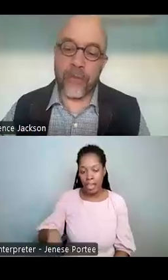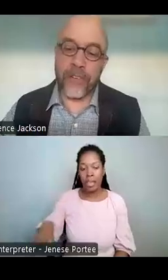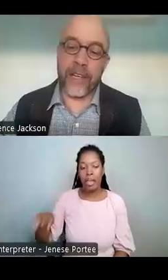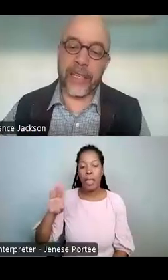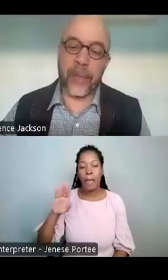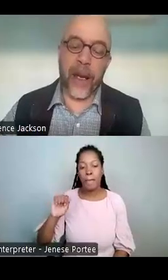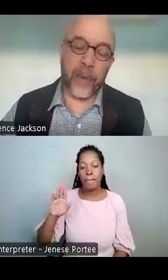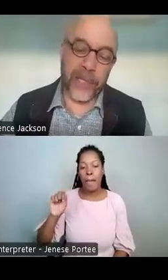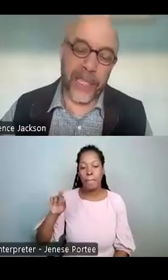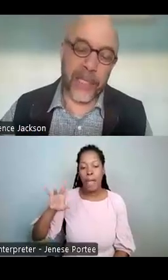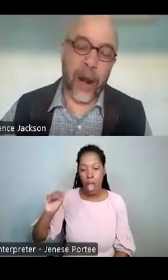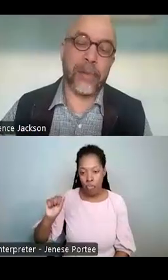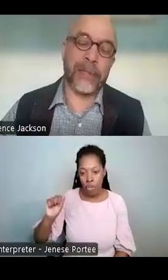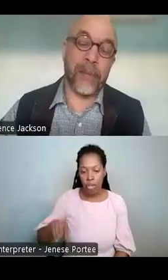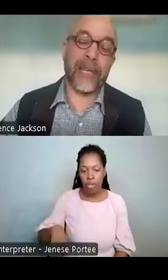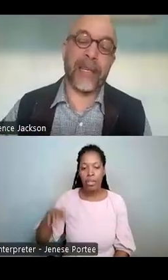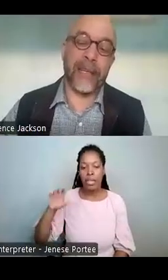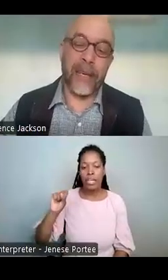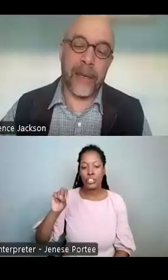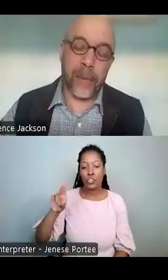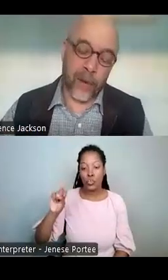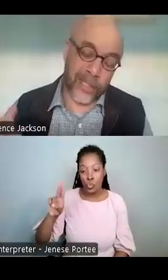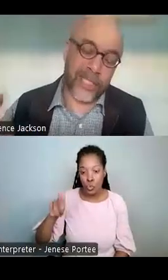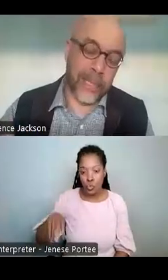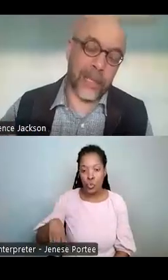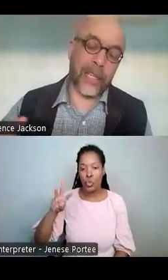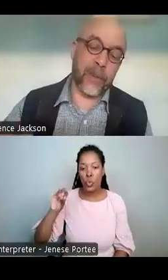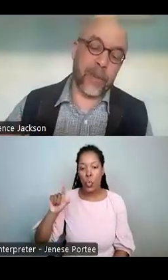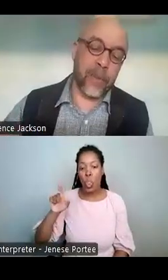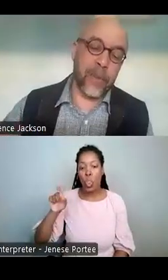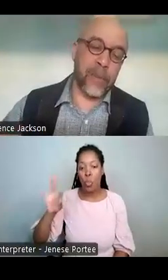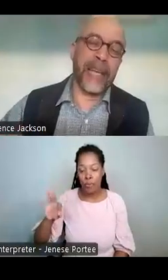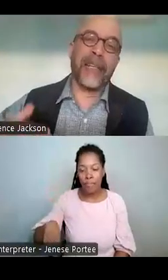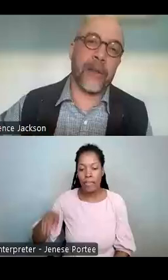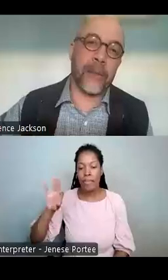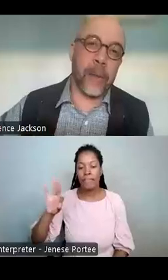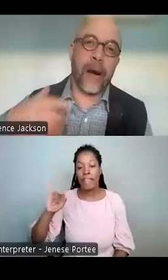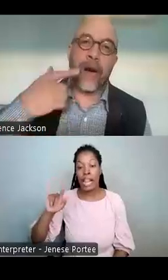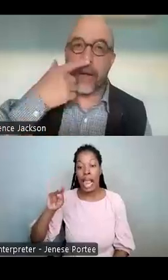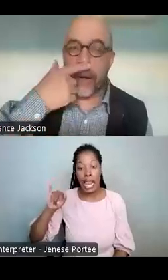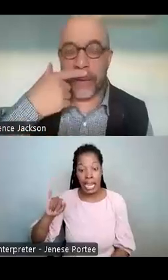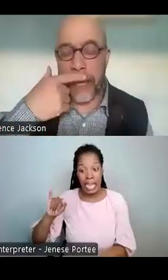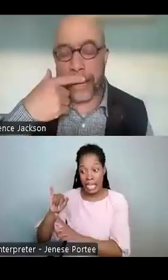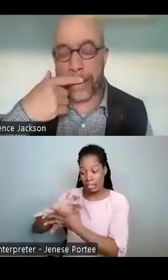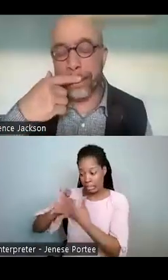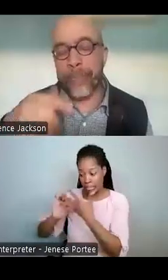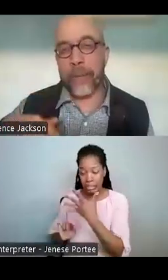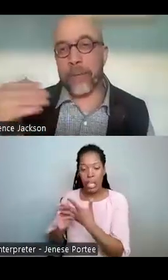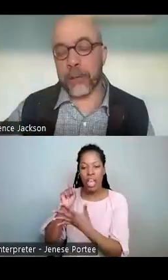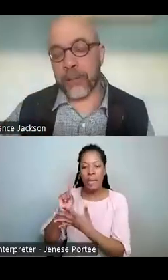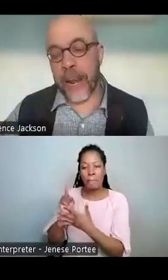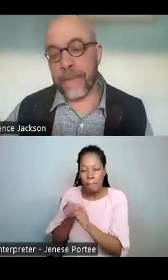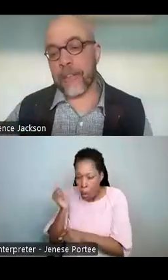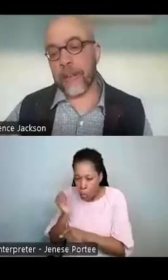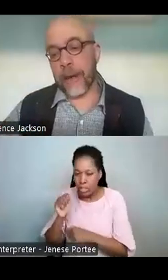the Fulani, I would say it's probably mainly, or it seems to me like it's mainly the Bambara are the people who